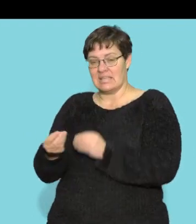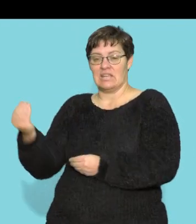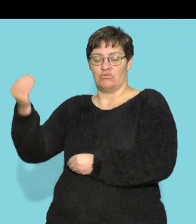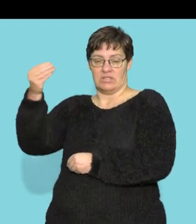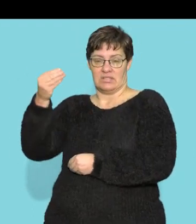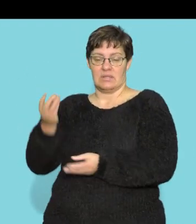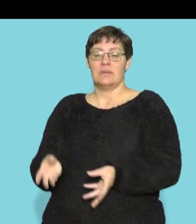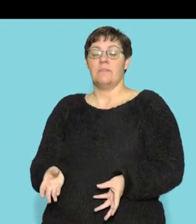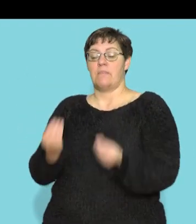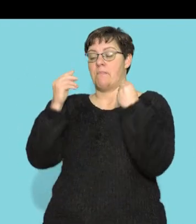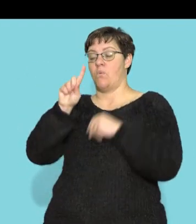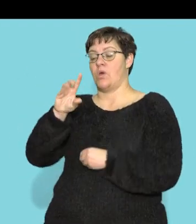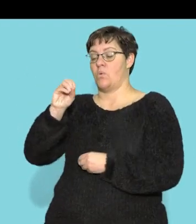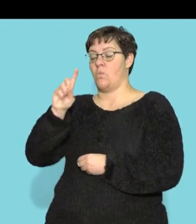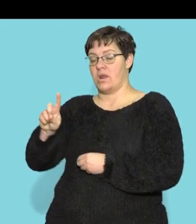you a figure of